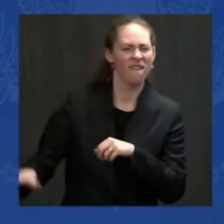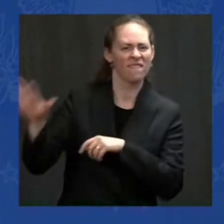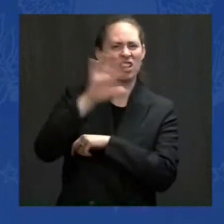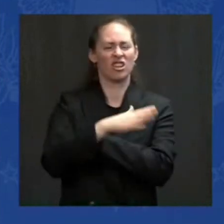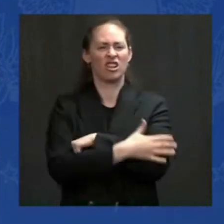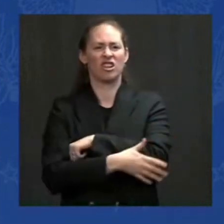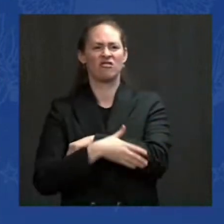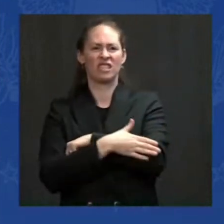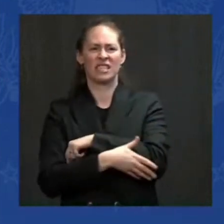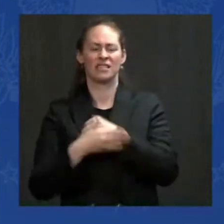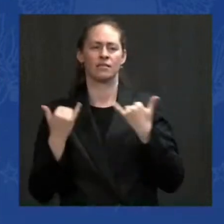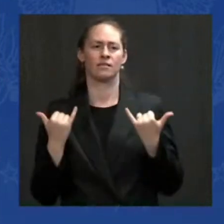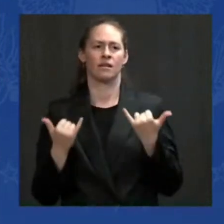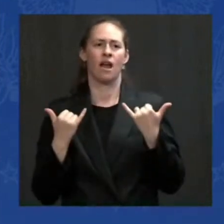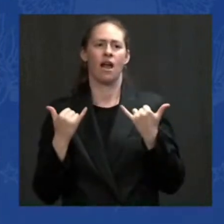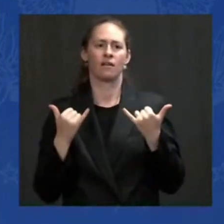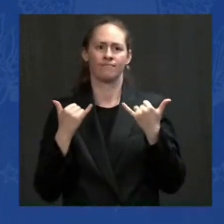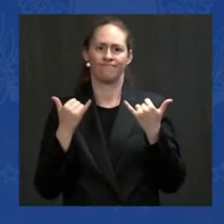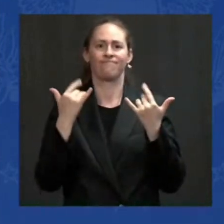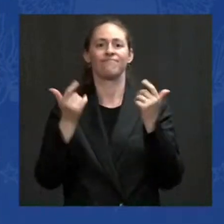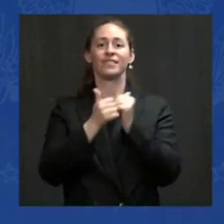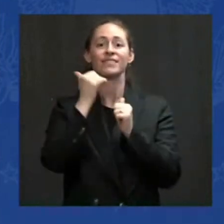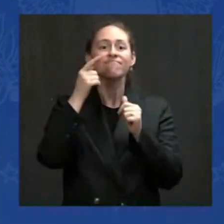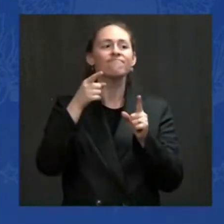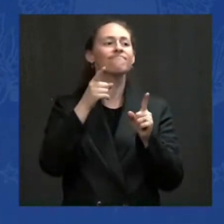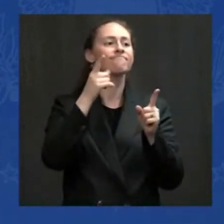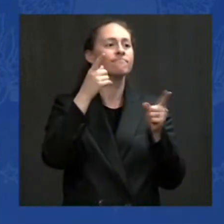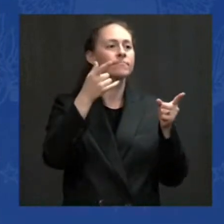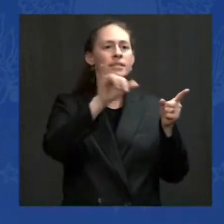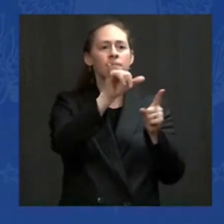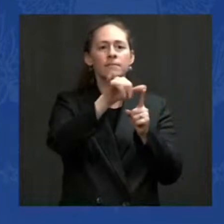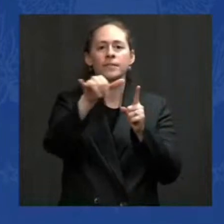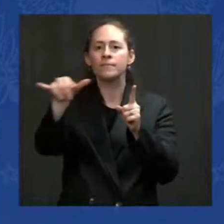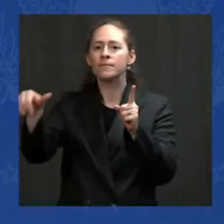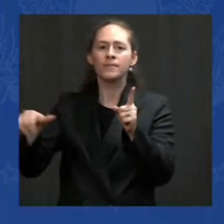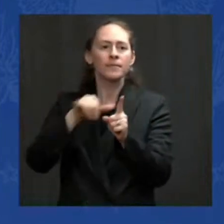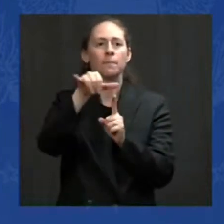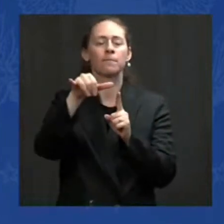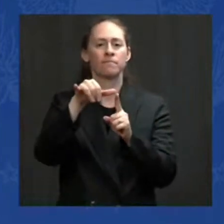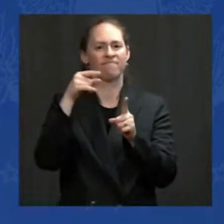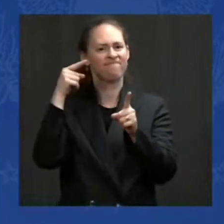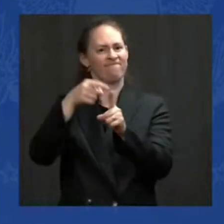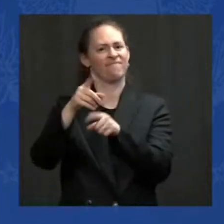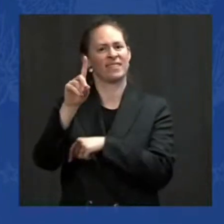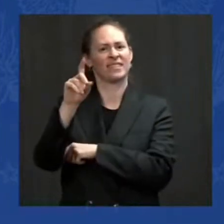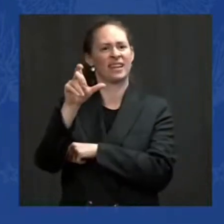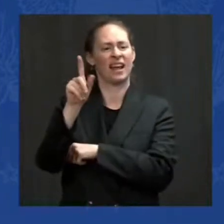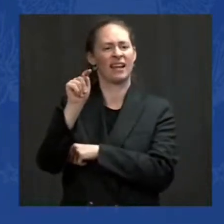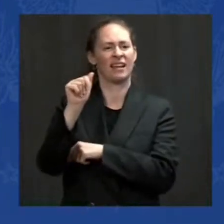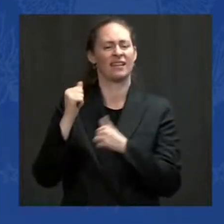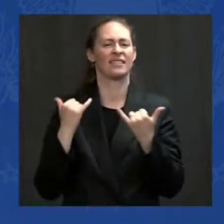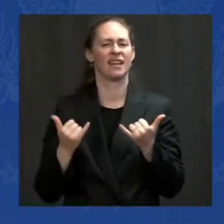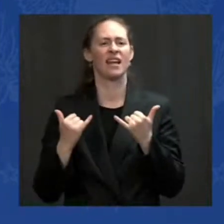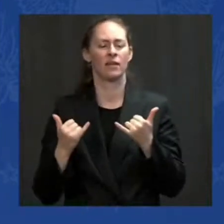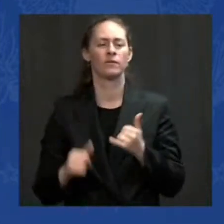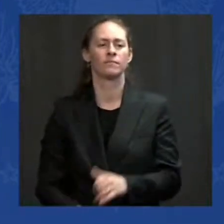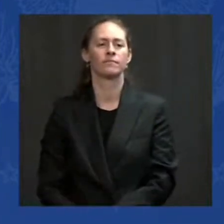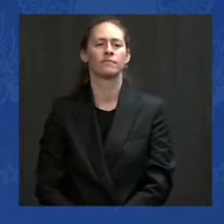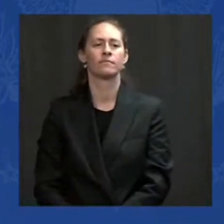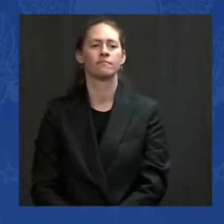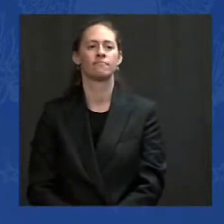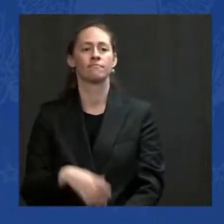most prevalent variant in the United States, representing over 50% of sequenced samples across the country, up